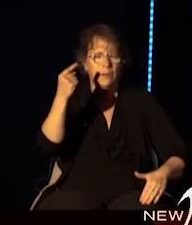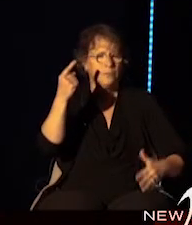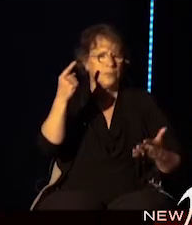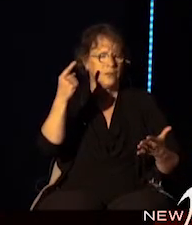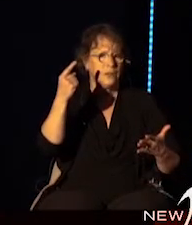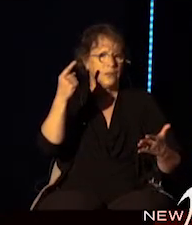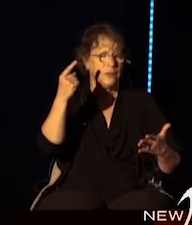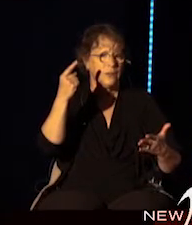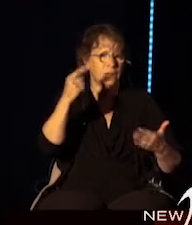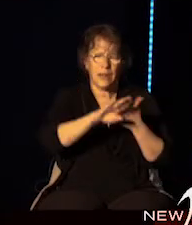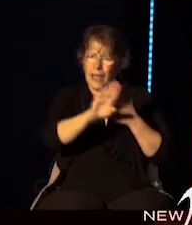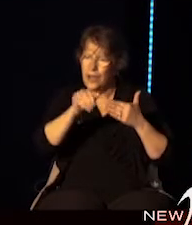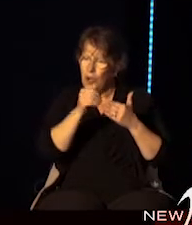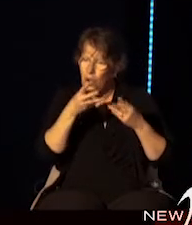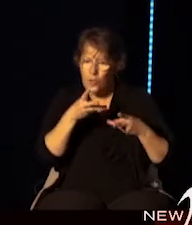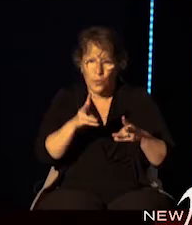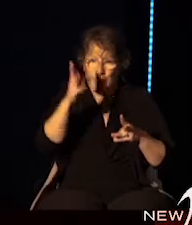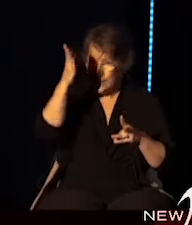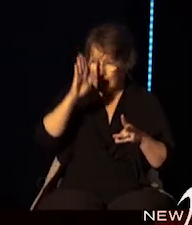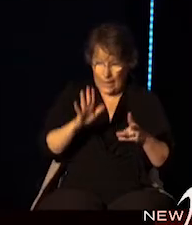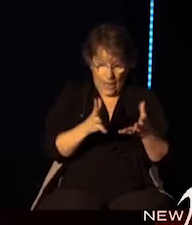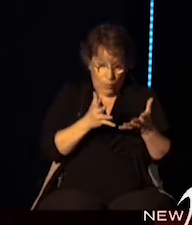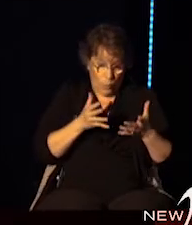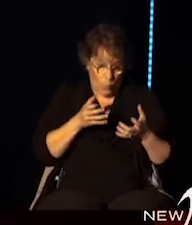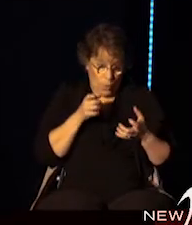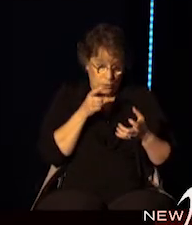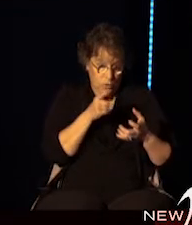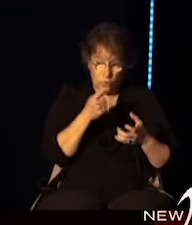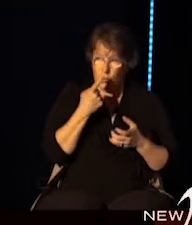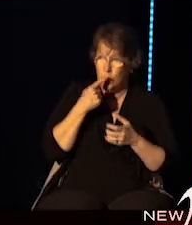in all the ways that God's called you to obey him,